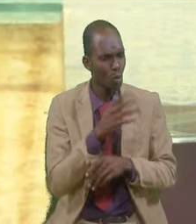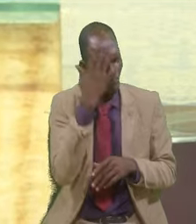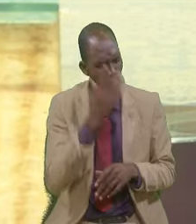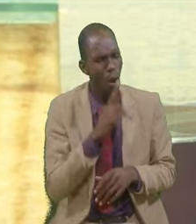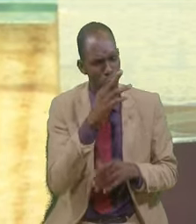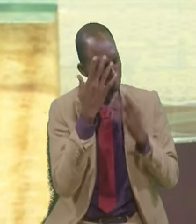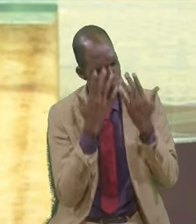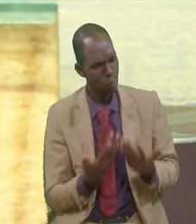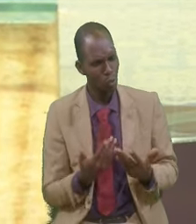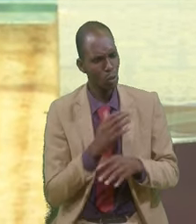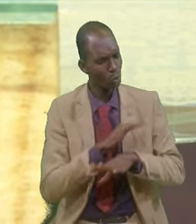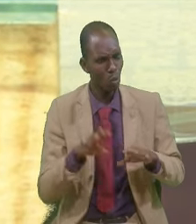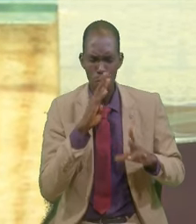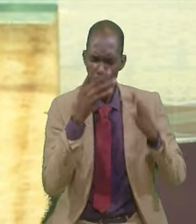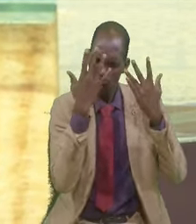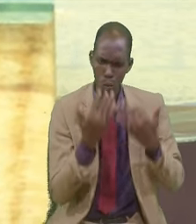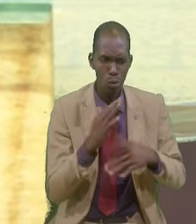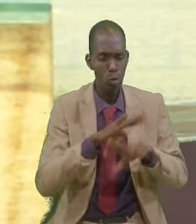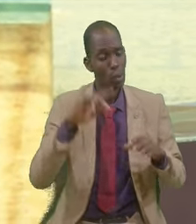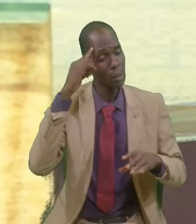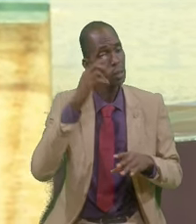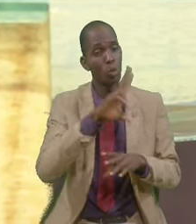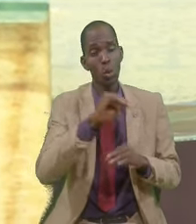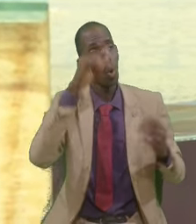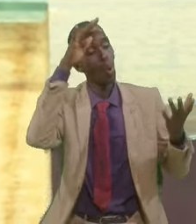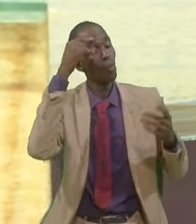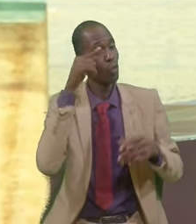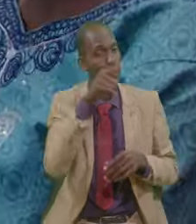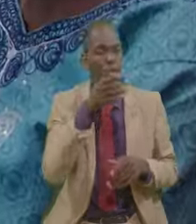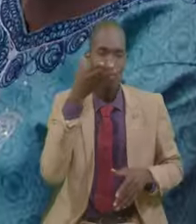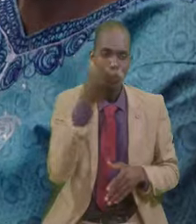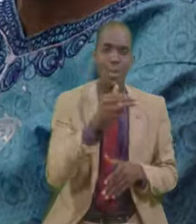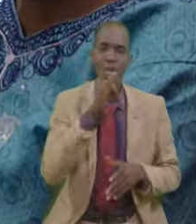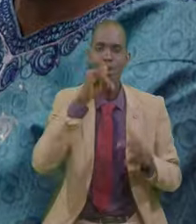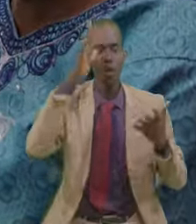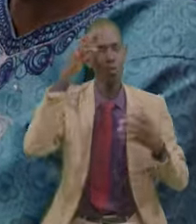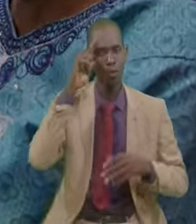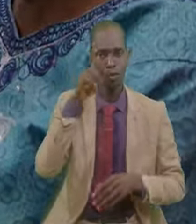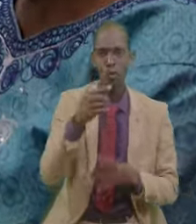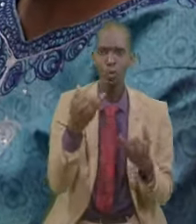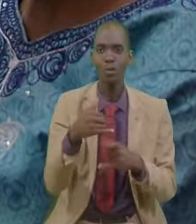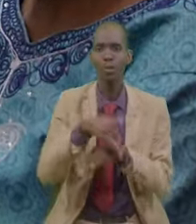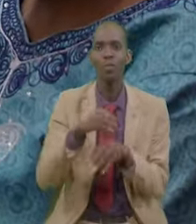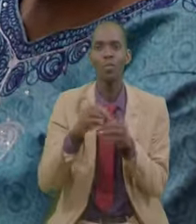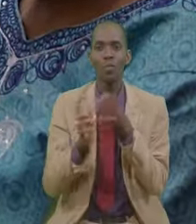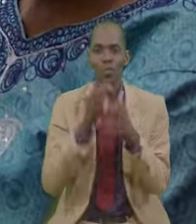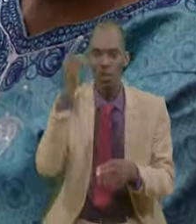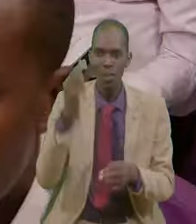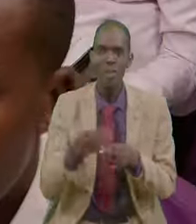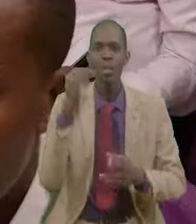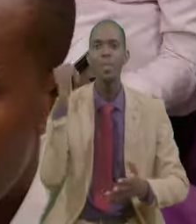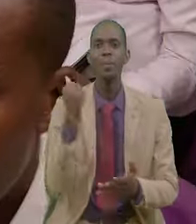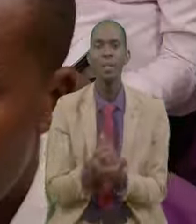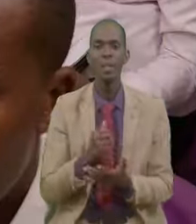don't think that there is no hope for you. There is hope for you over there today. Everyone here, there is hope for you in